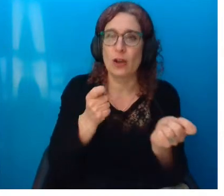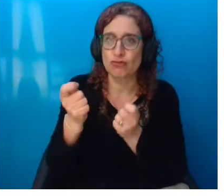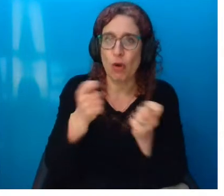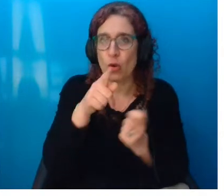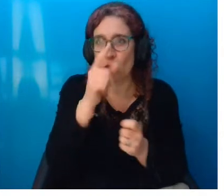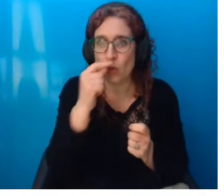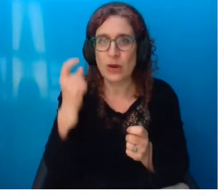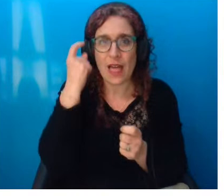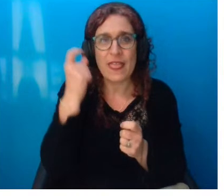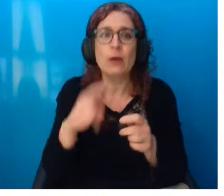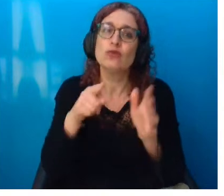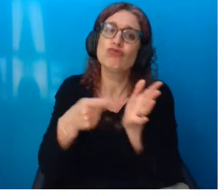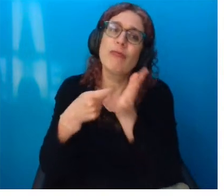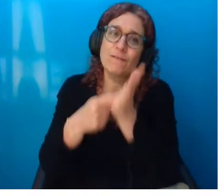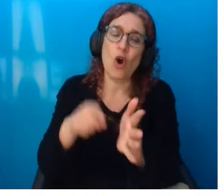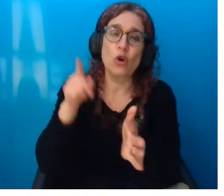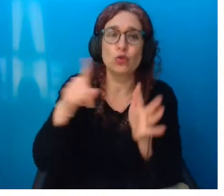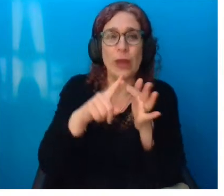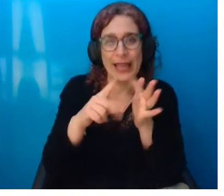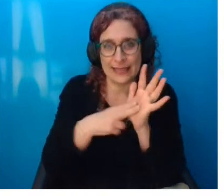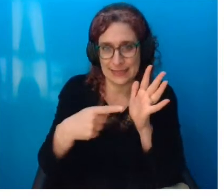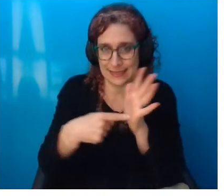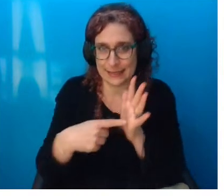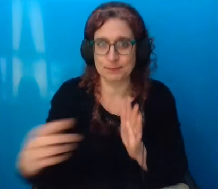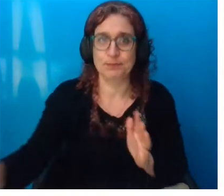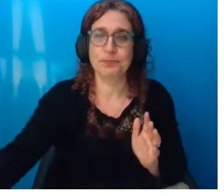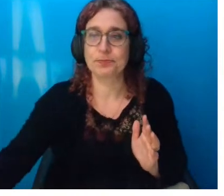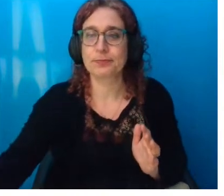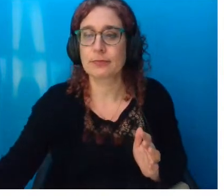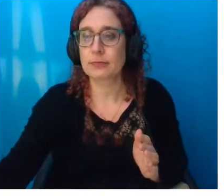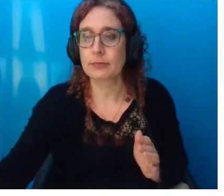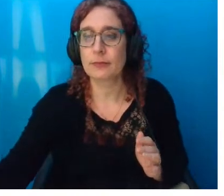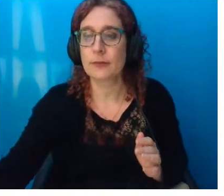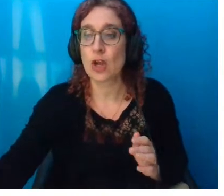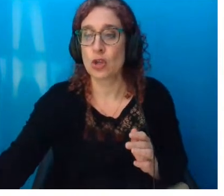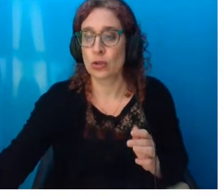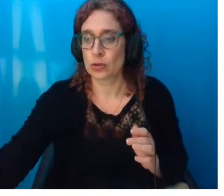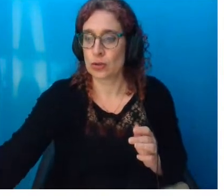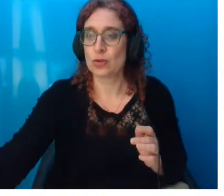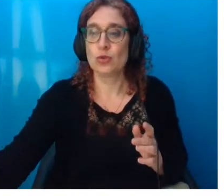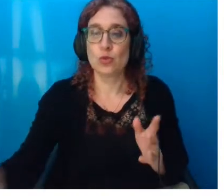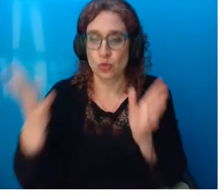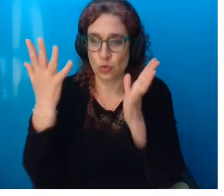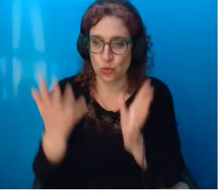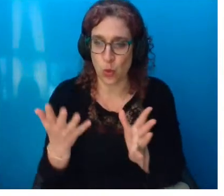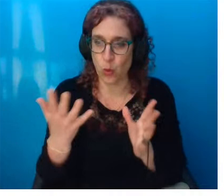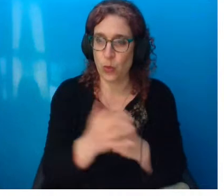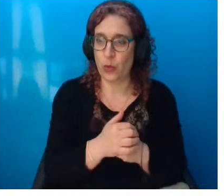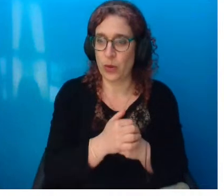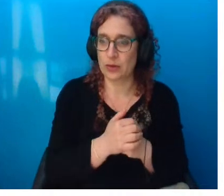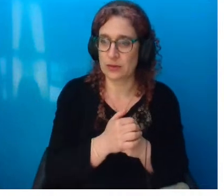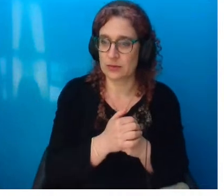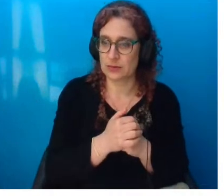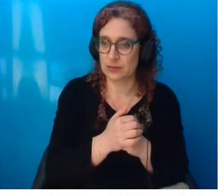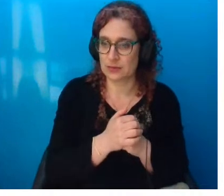throat specialist. So let's just briefly consider the evidence for intranasal steroids in asthma.